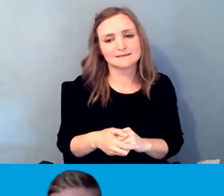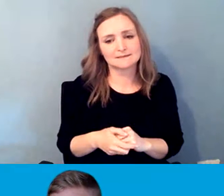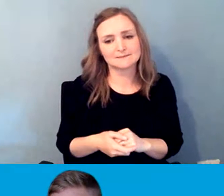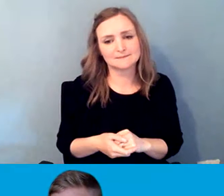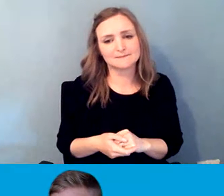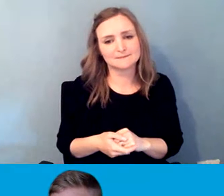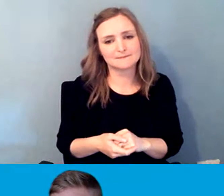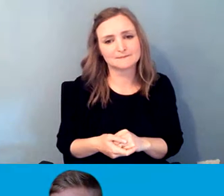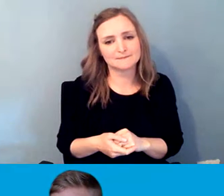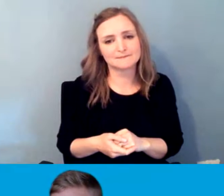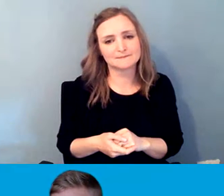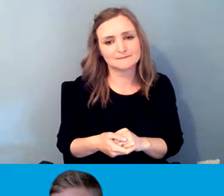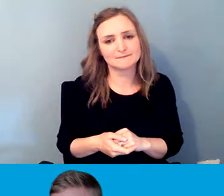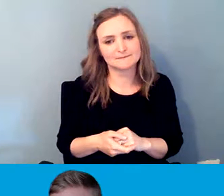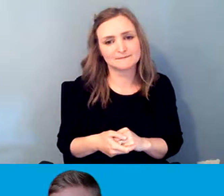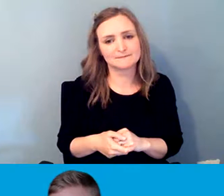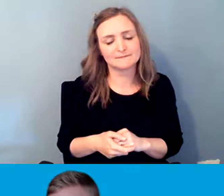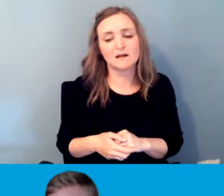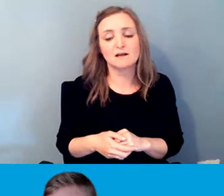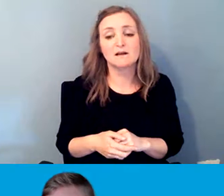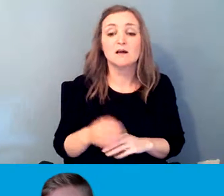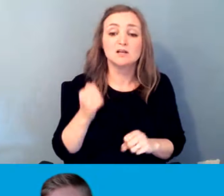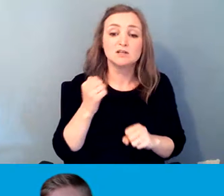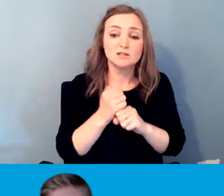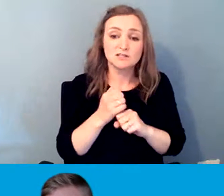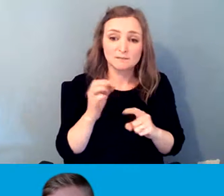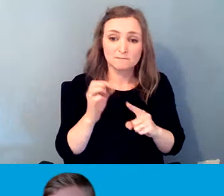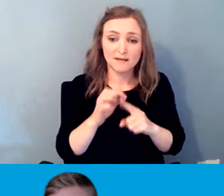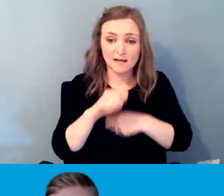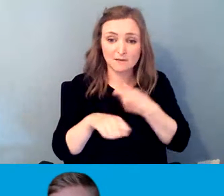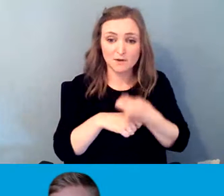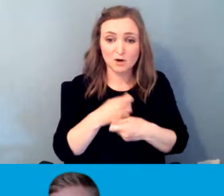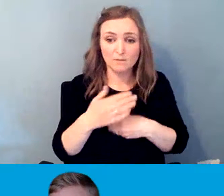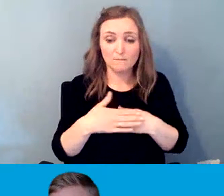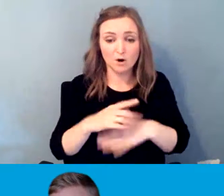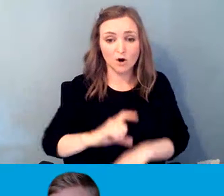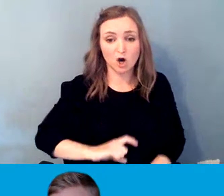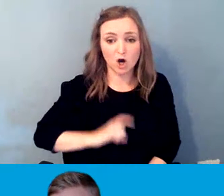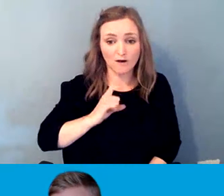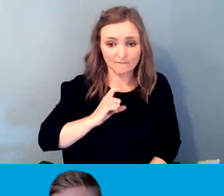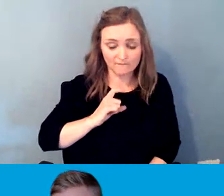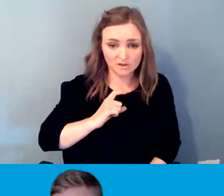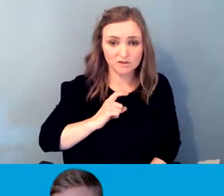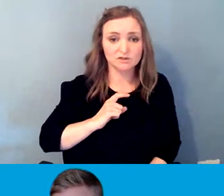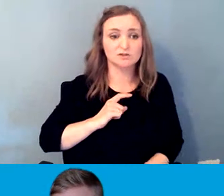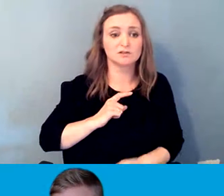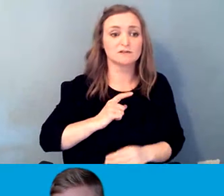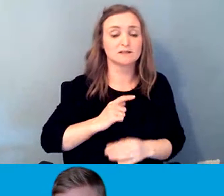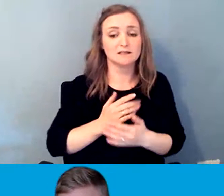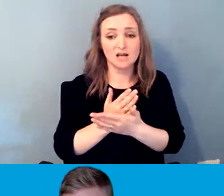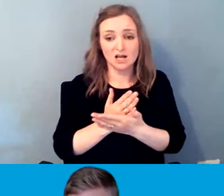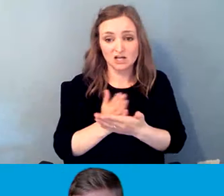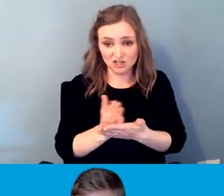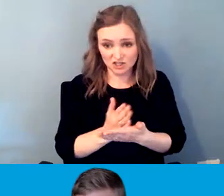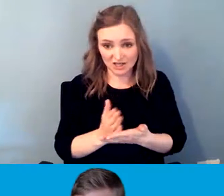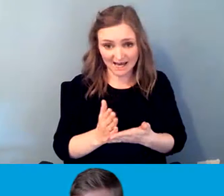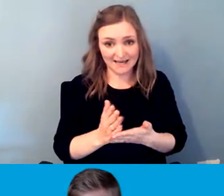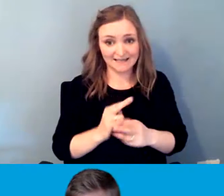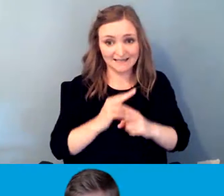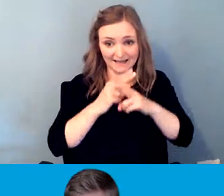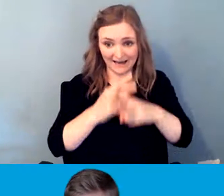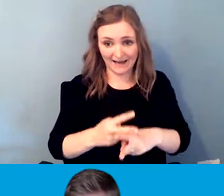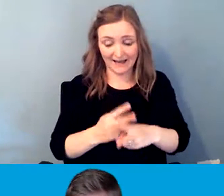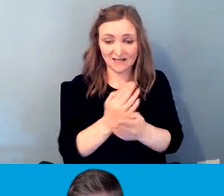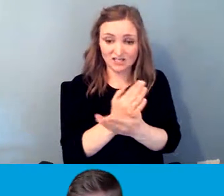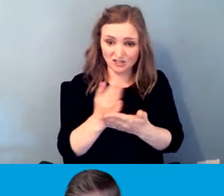to get GPs to be more confident in engaging in shared care and shared conversations with their